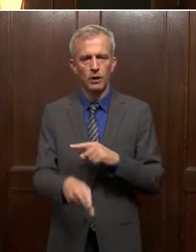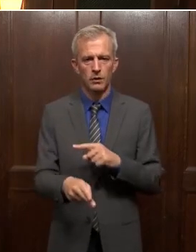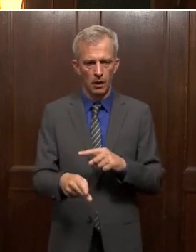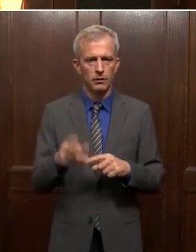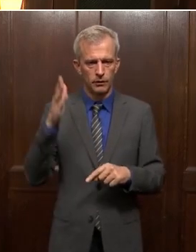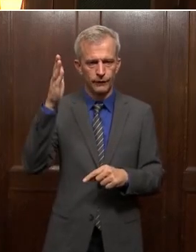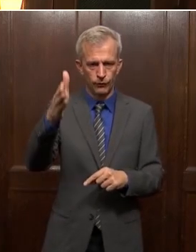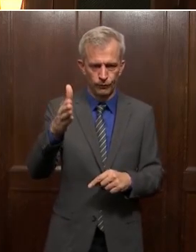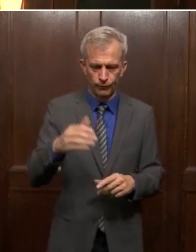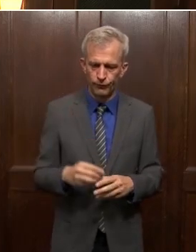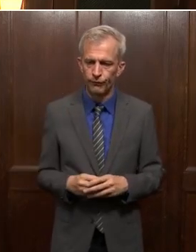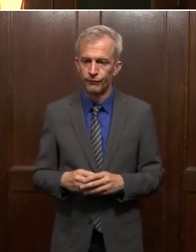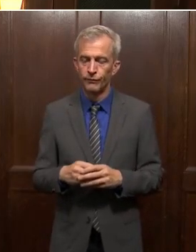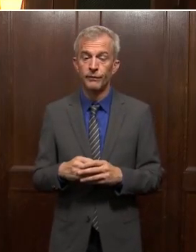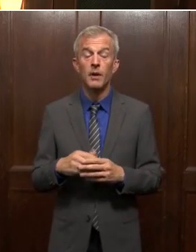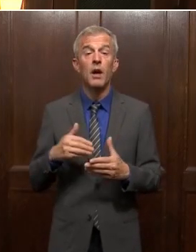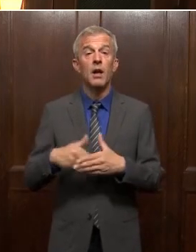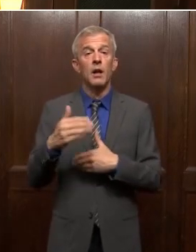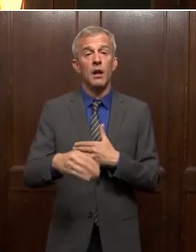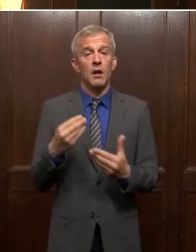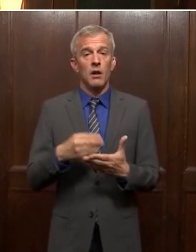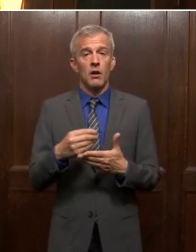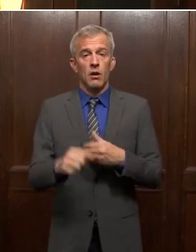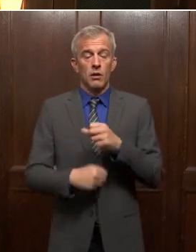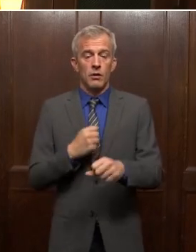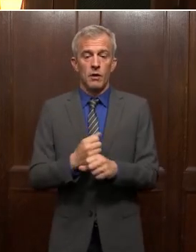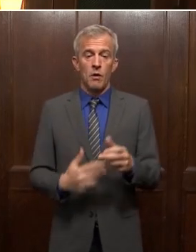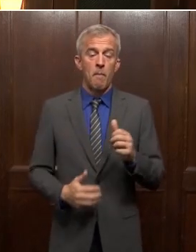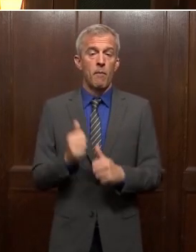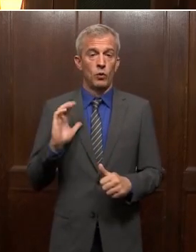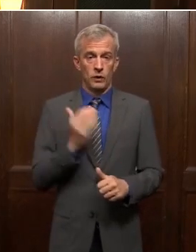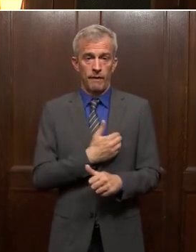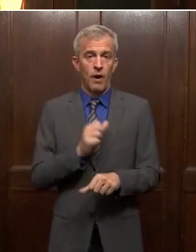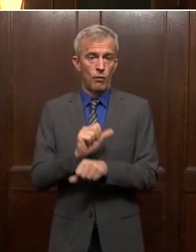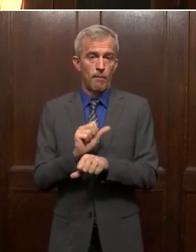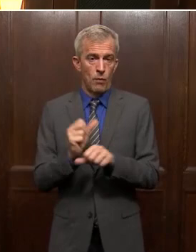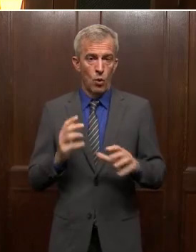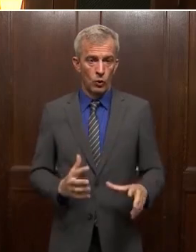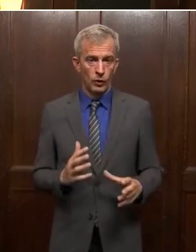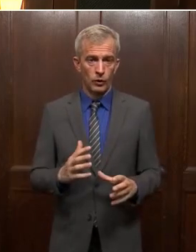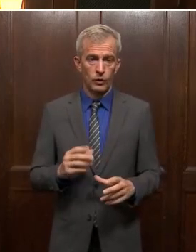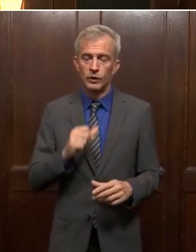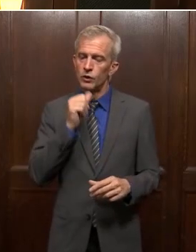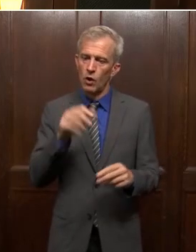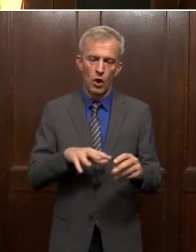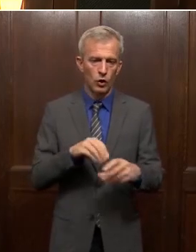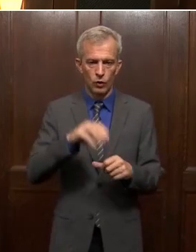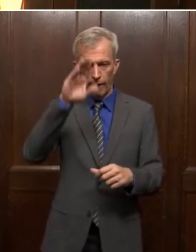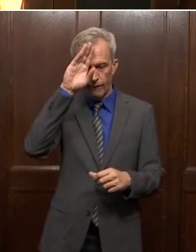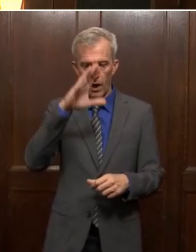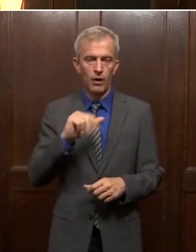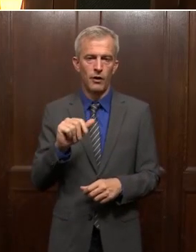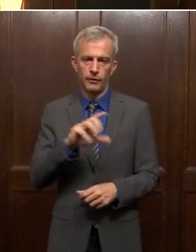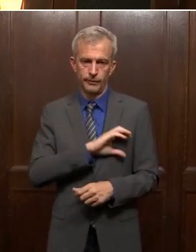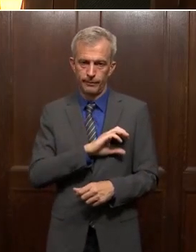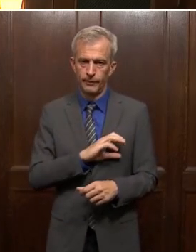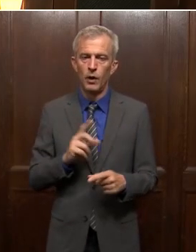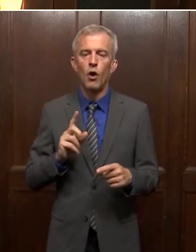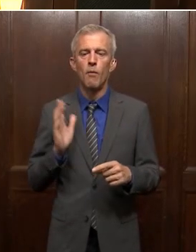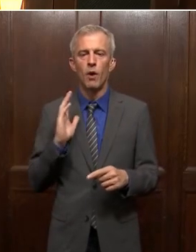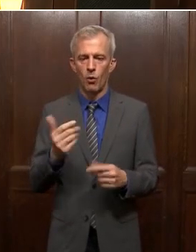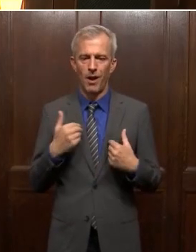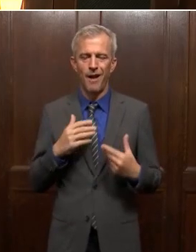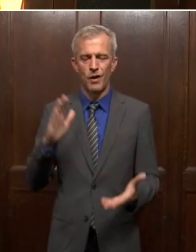And over the course of the next fiscal year, most of our civilian employees, myself and my staff included, will incorporate a reduced work